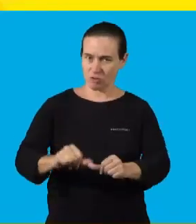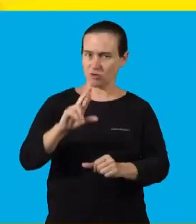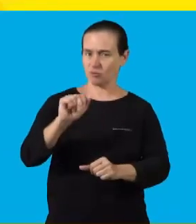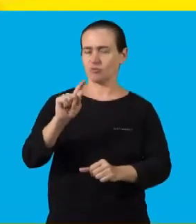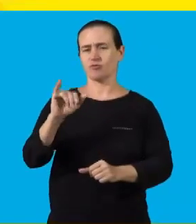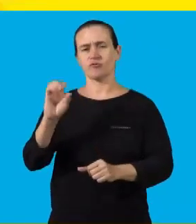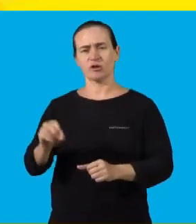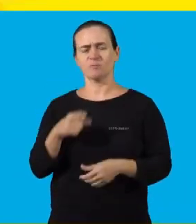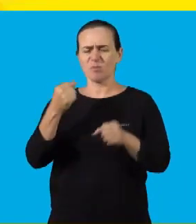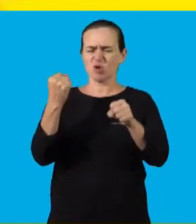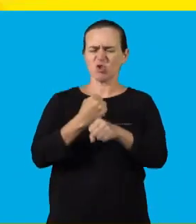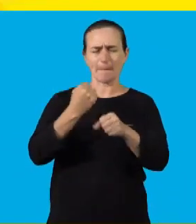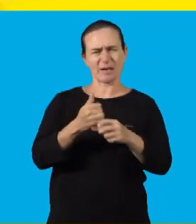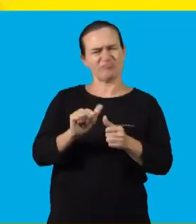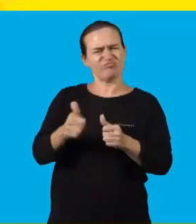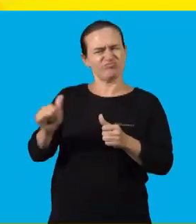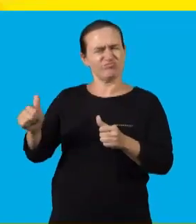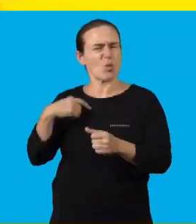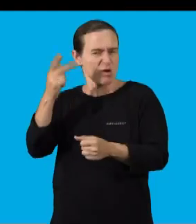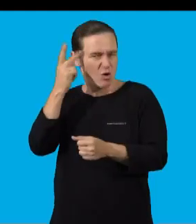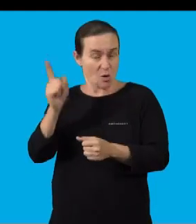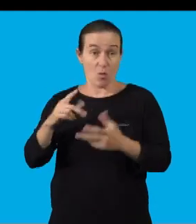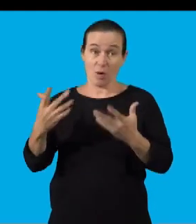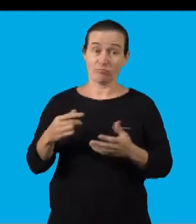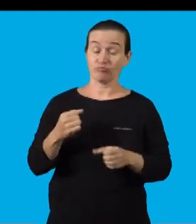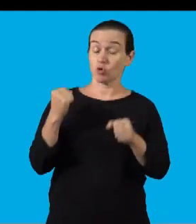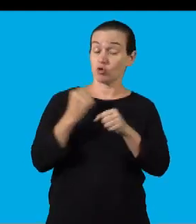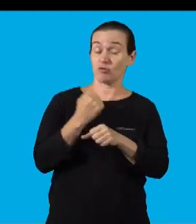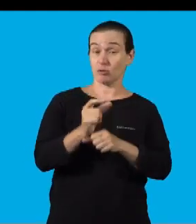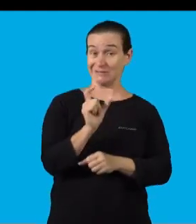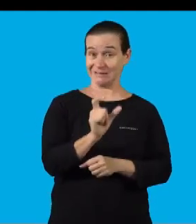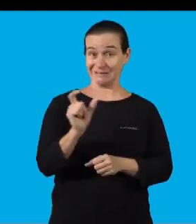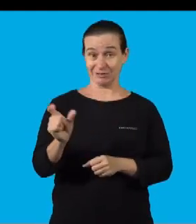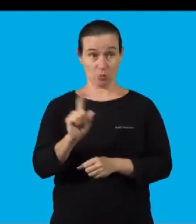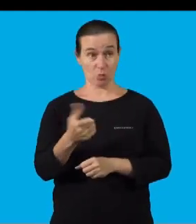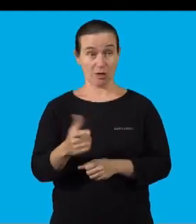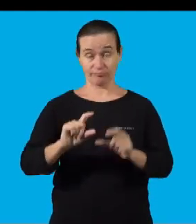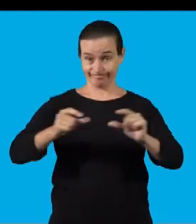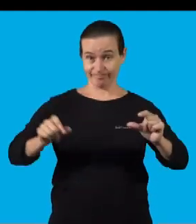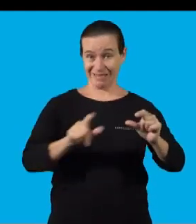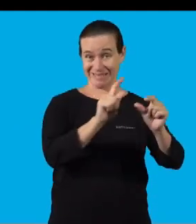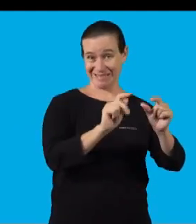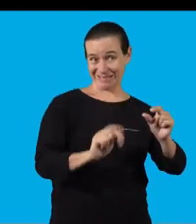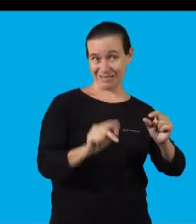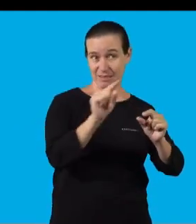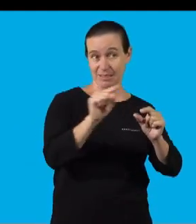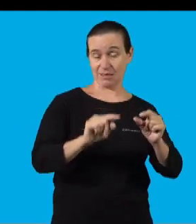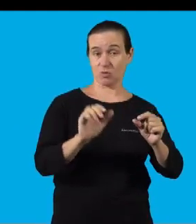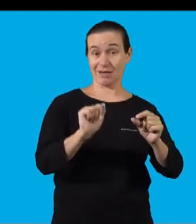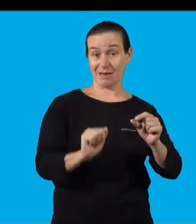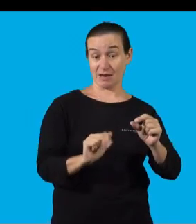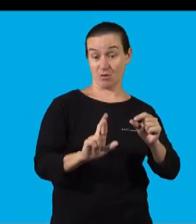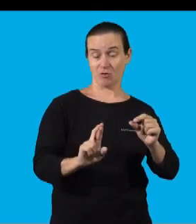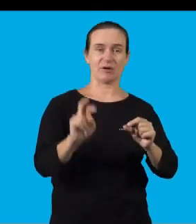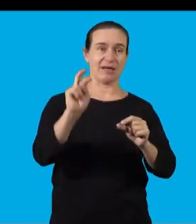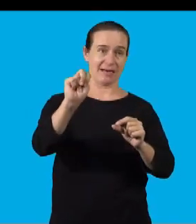do we know about a geometric sequence? Well, we know that the general term is Tn is equals to A multiplied